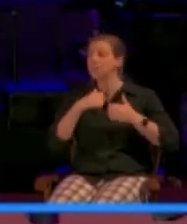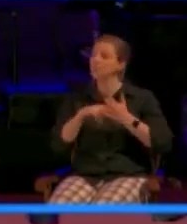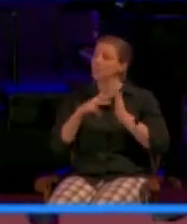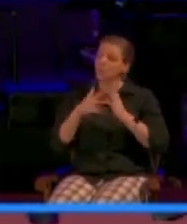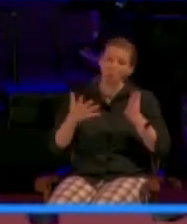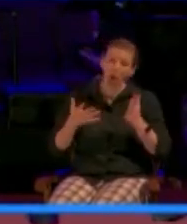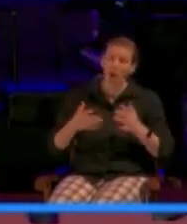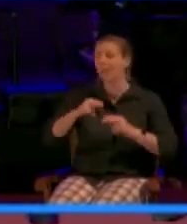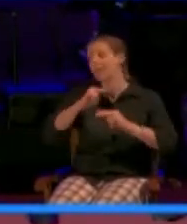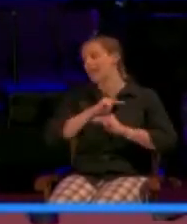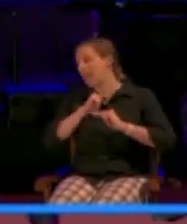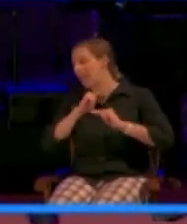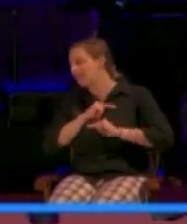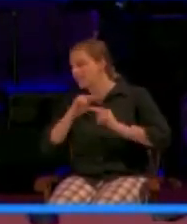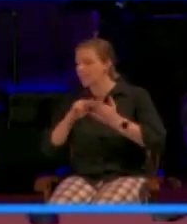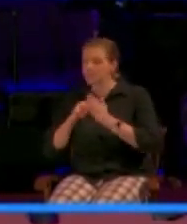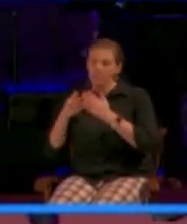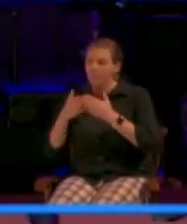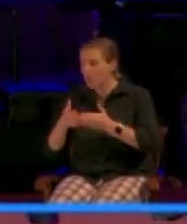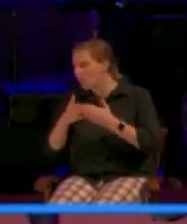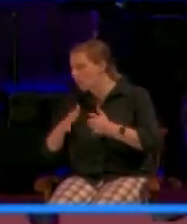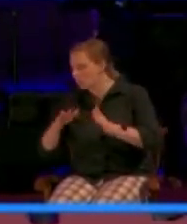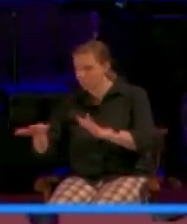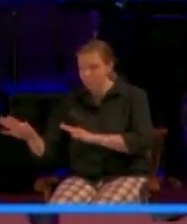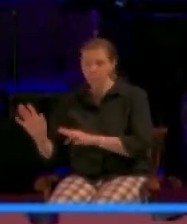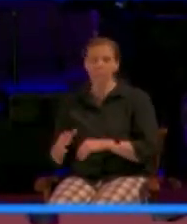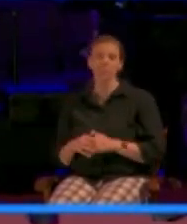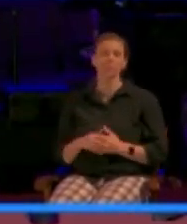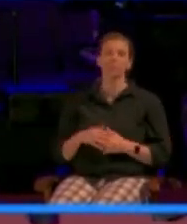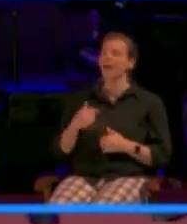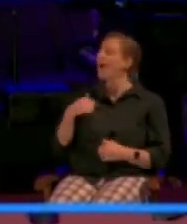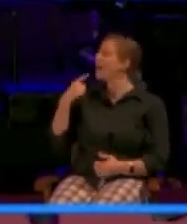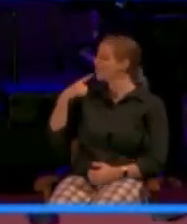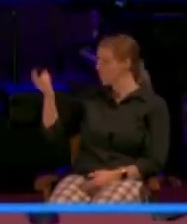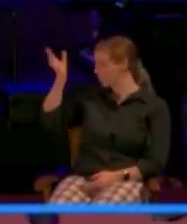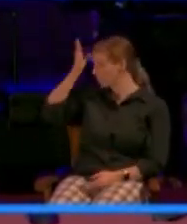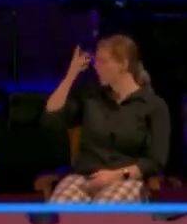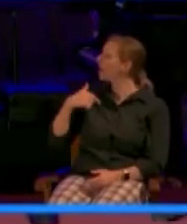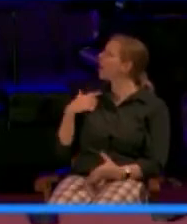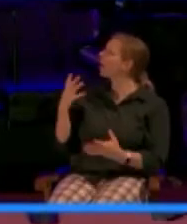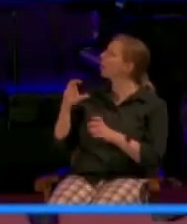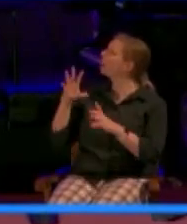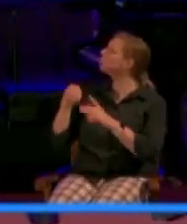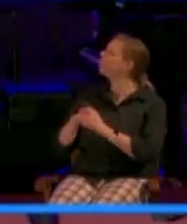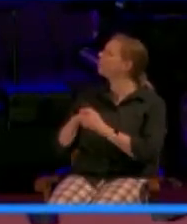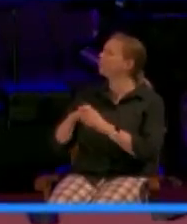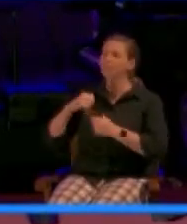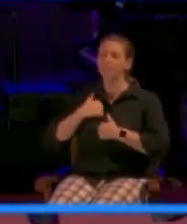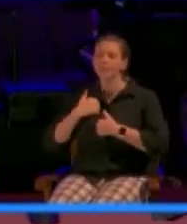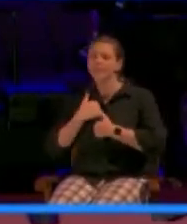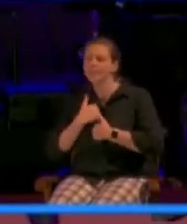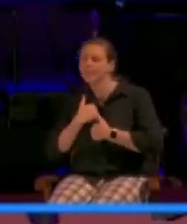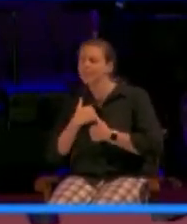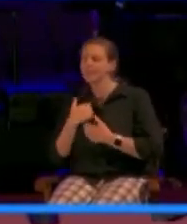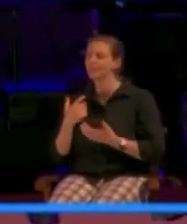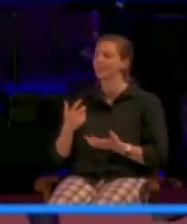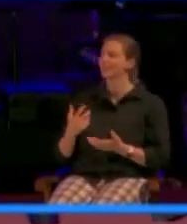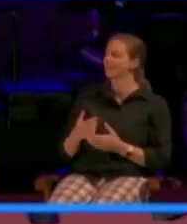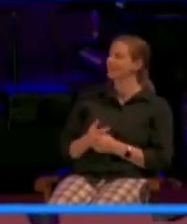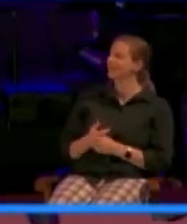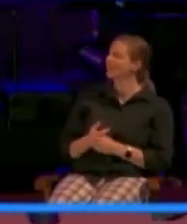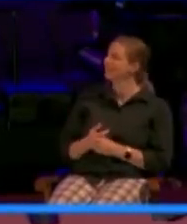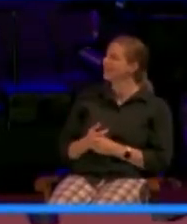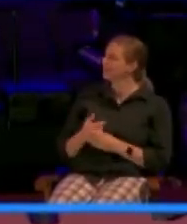truck man because I've watched those guys come through the neighborhood. It was something that I really and truly in my